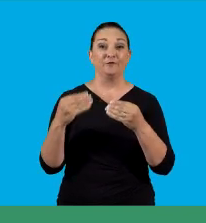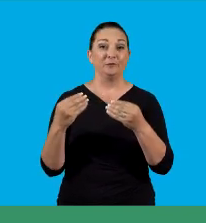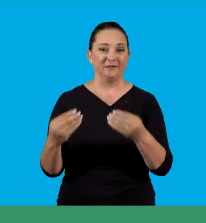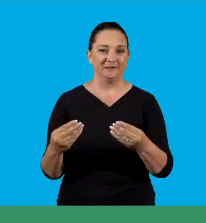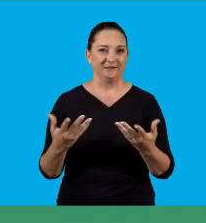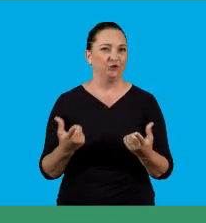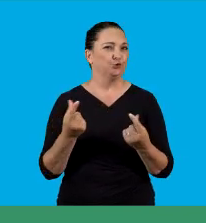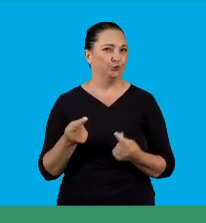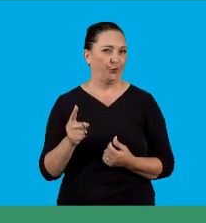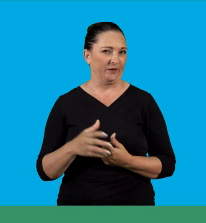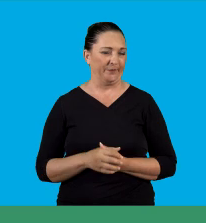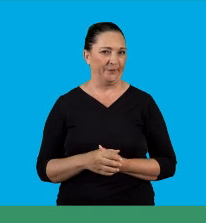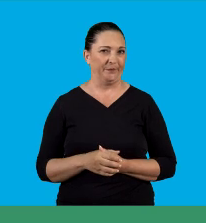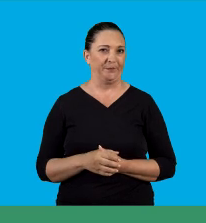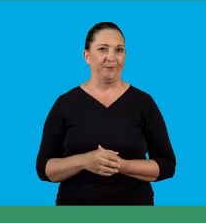business is doing.